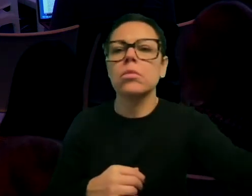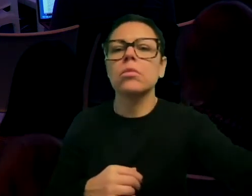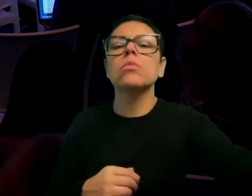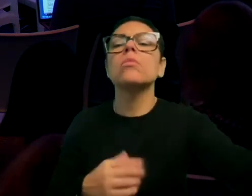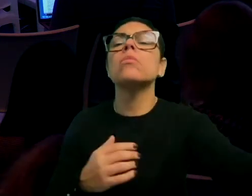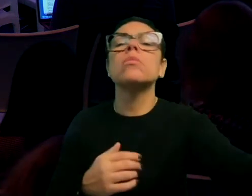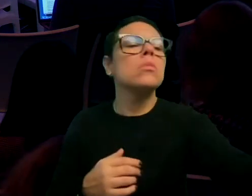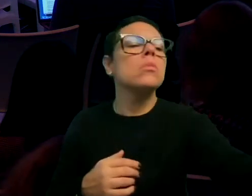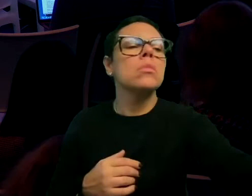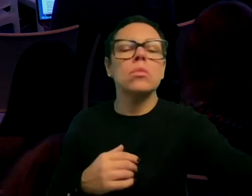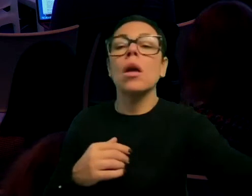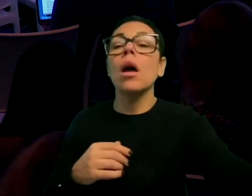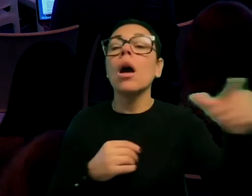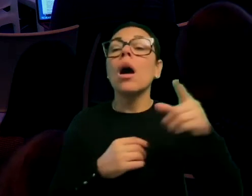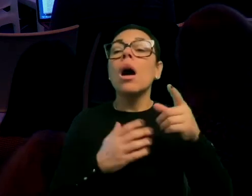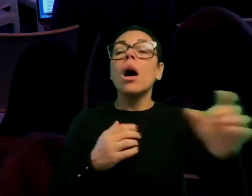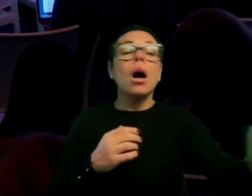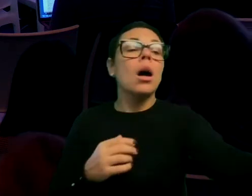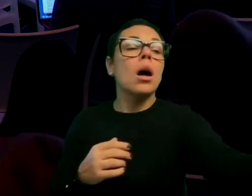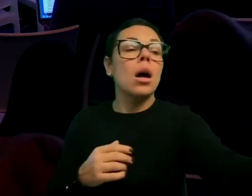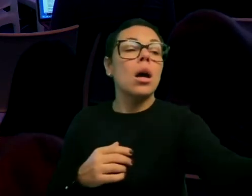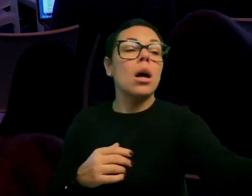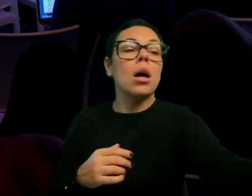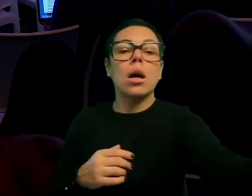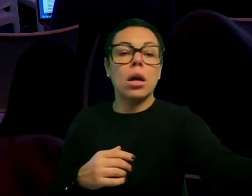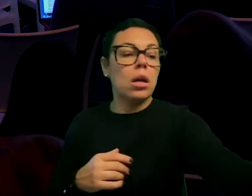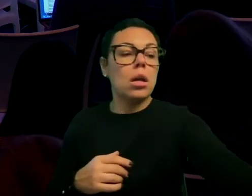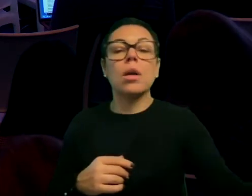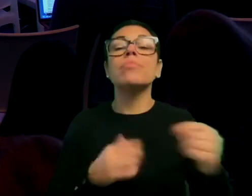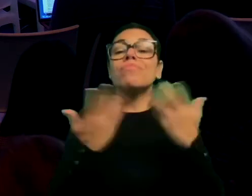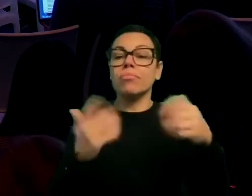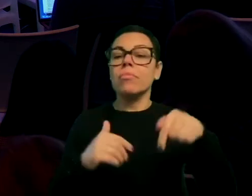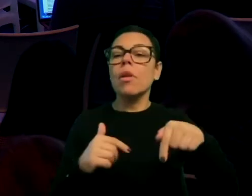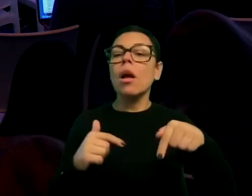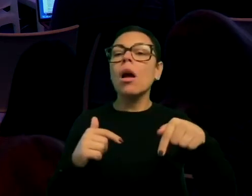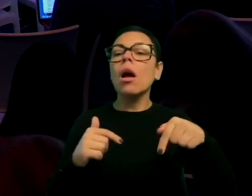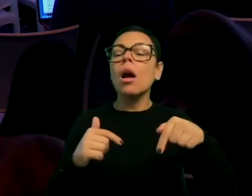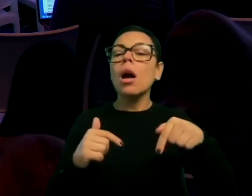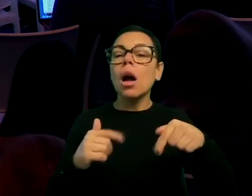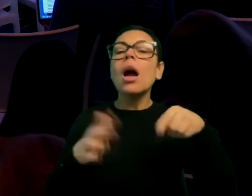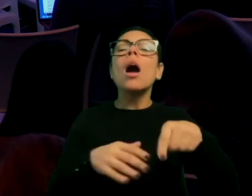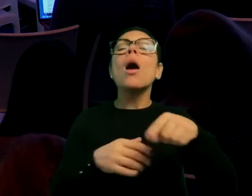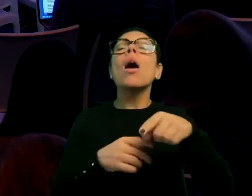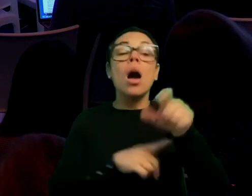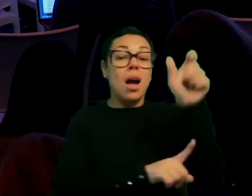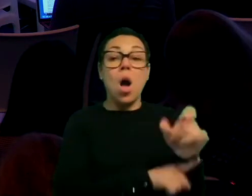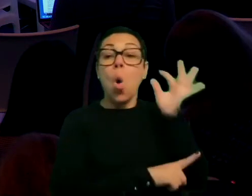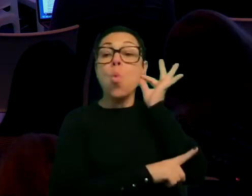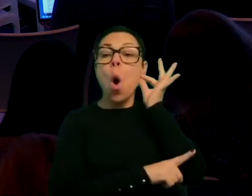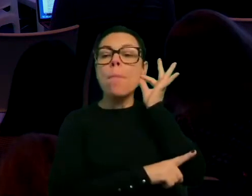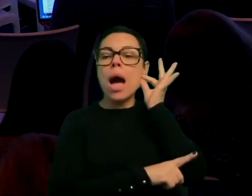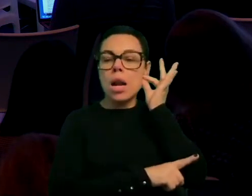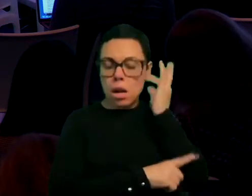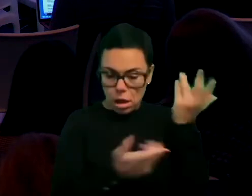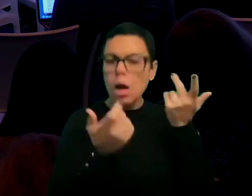these too high criteria, or sometimes, you know, it was required to have a double or a triple amount of what is